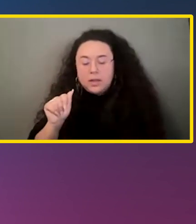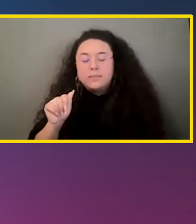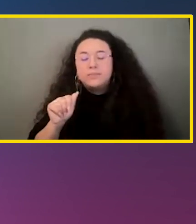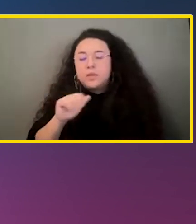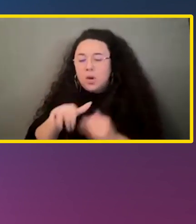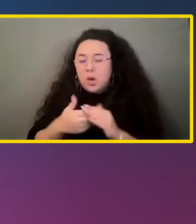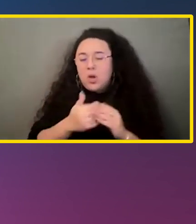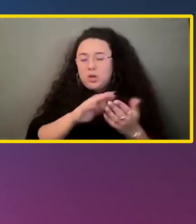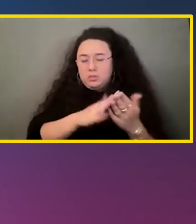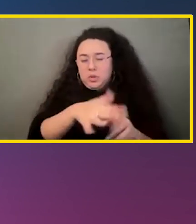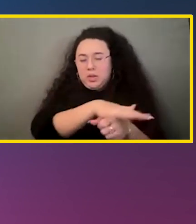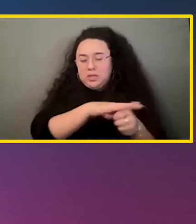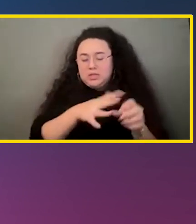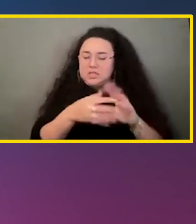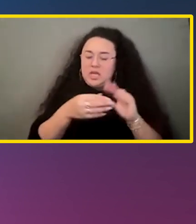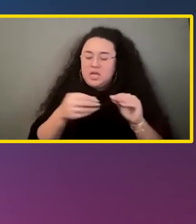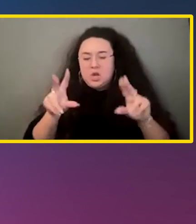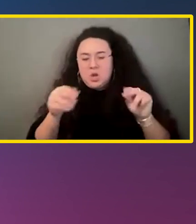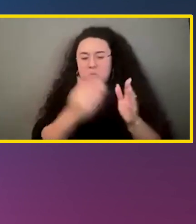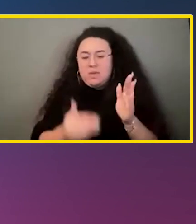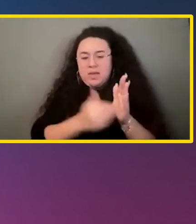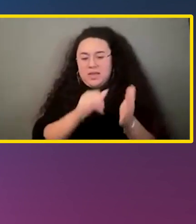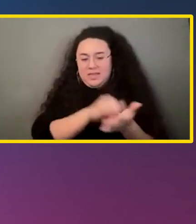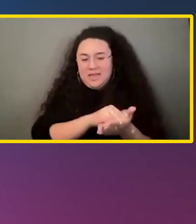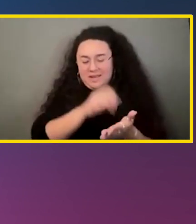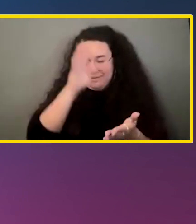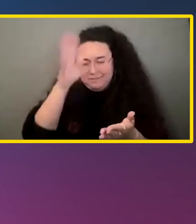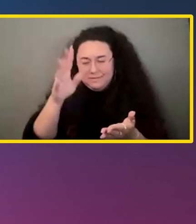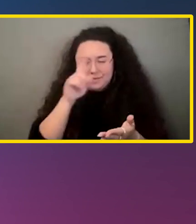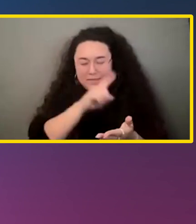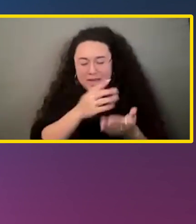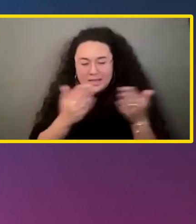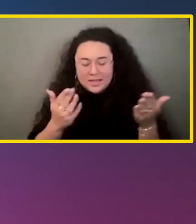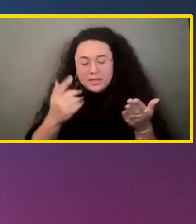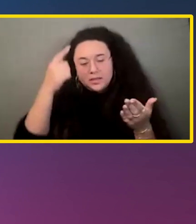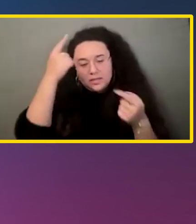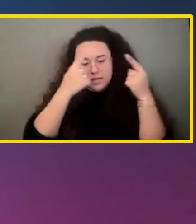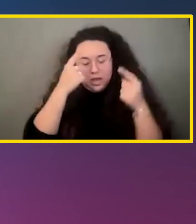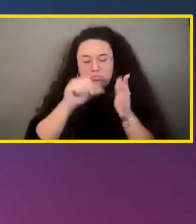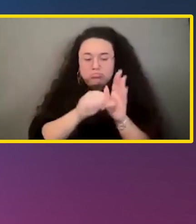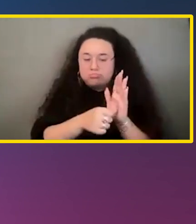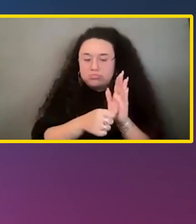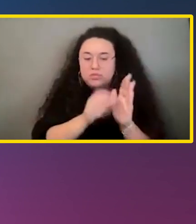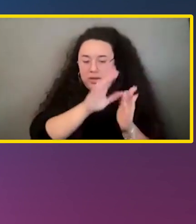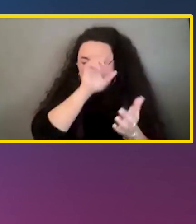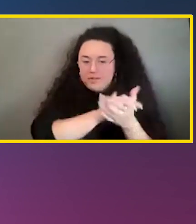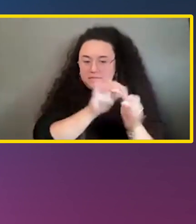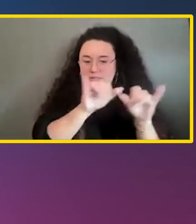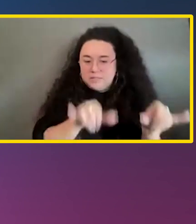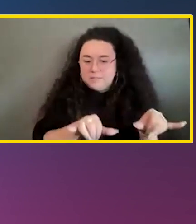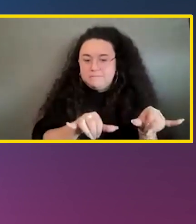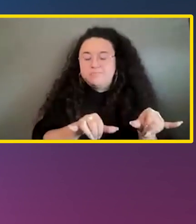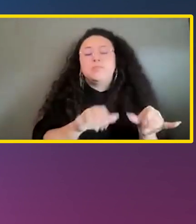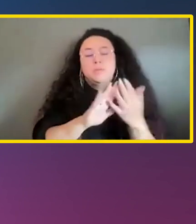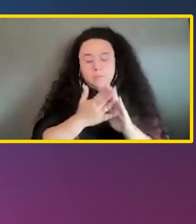verbal community is saying that and repeating that, and that thought gets reinforced in their belief system, then